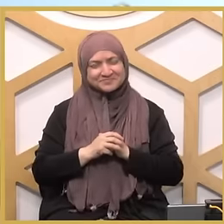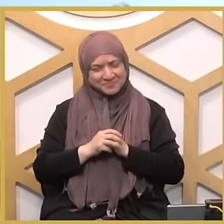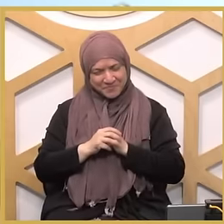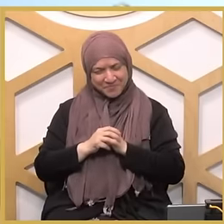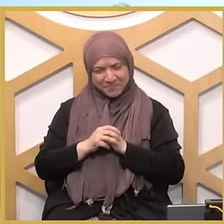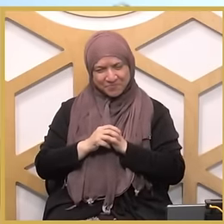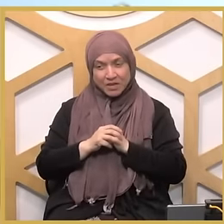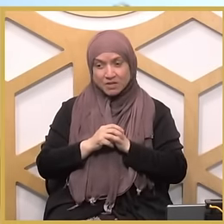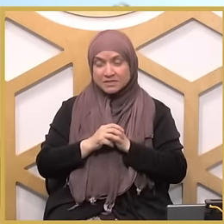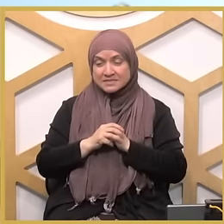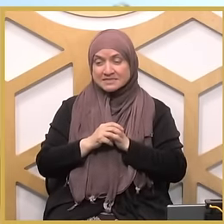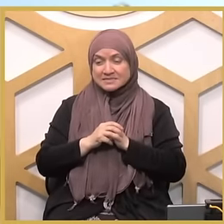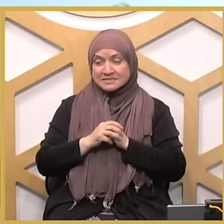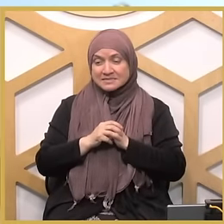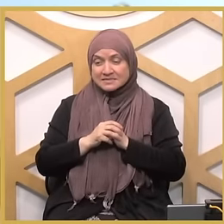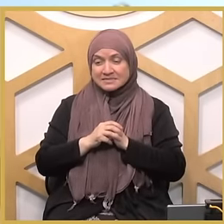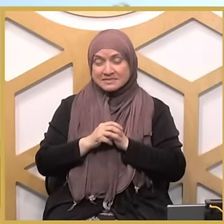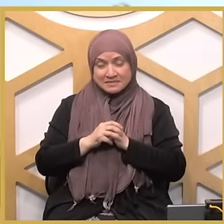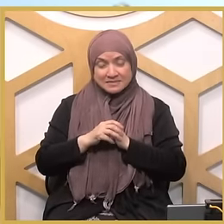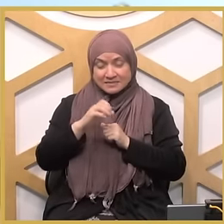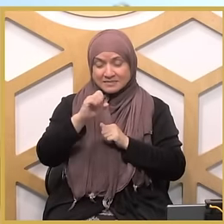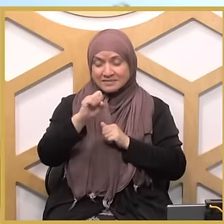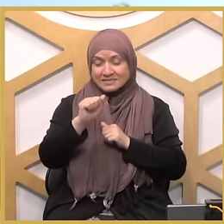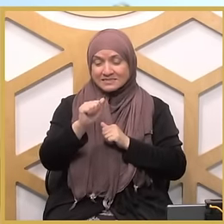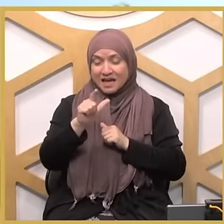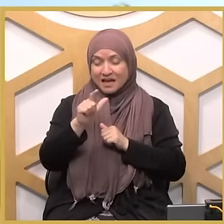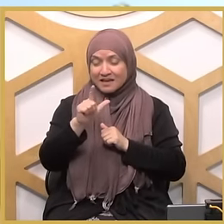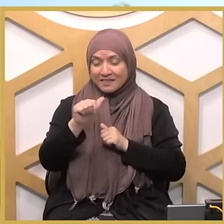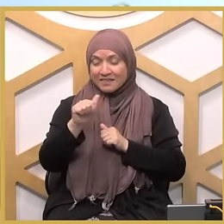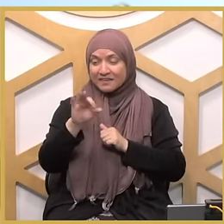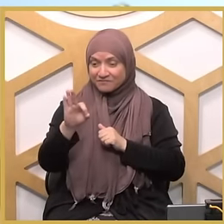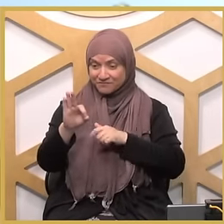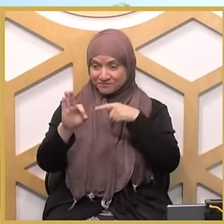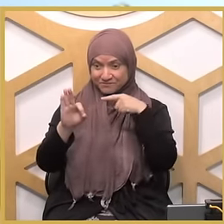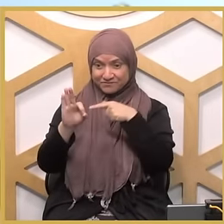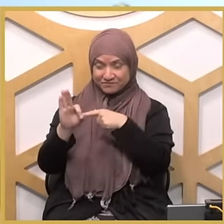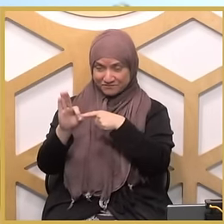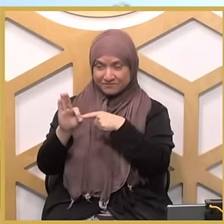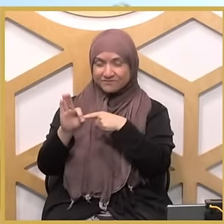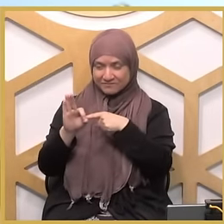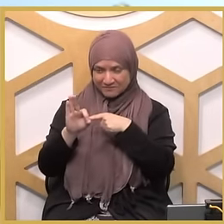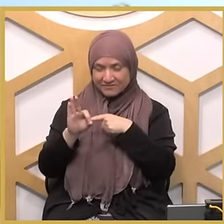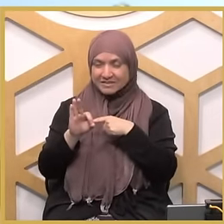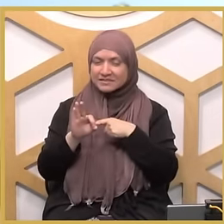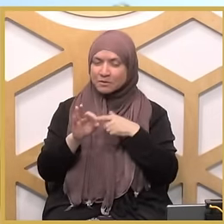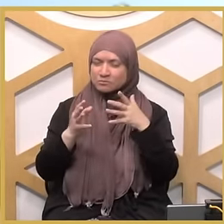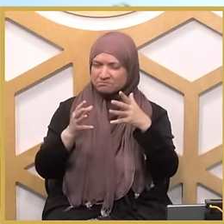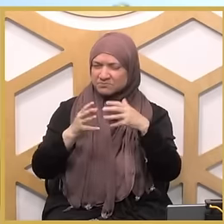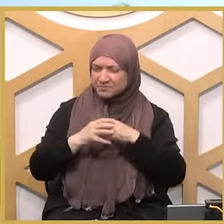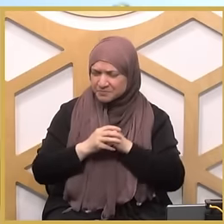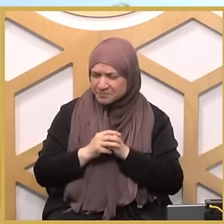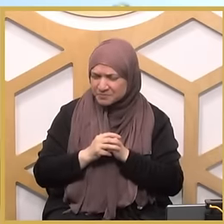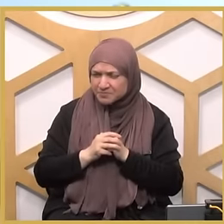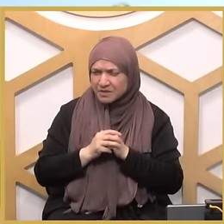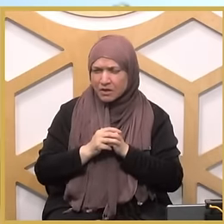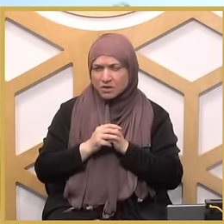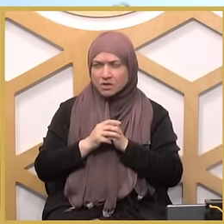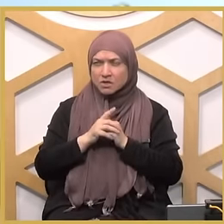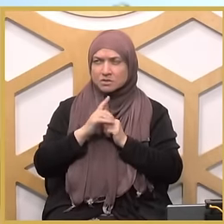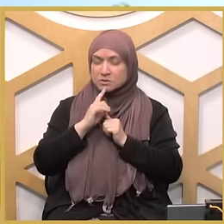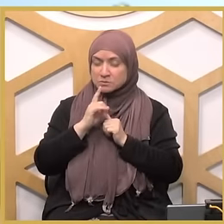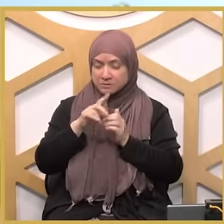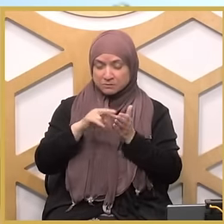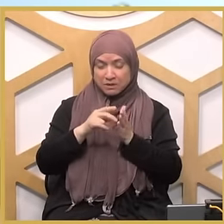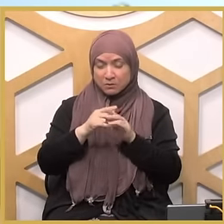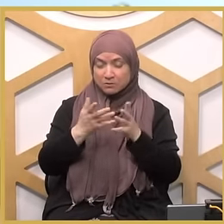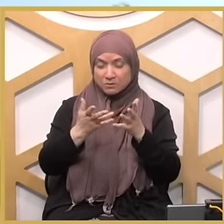he said that he had a dream, and in that he perceived that he was in conversation with Allah subhanahu wa ta'ala. So he said, Ya Rab, kayfa tariqu